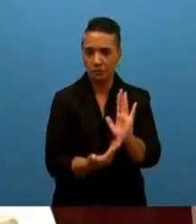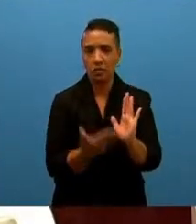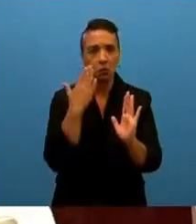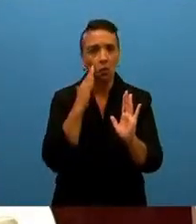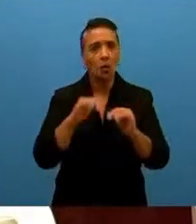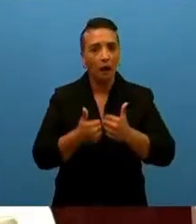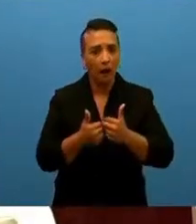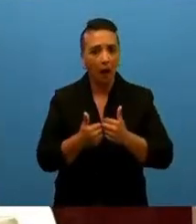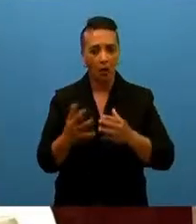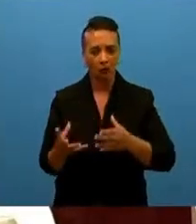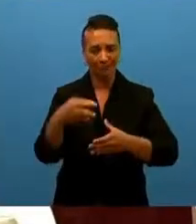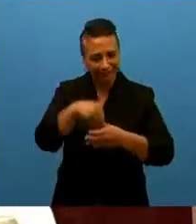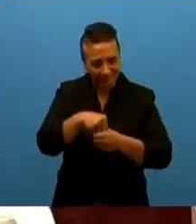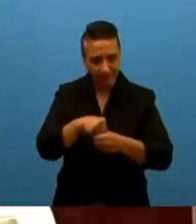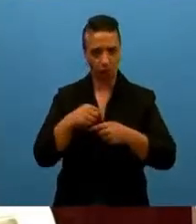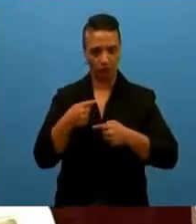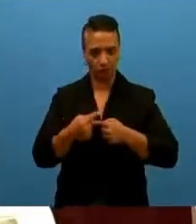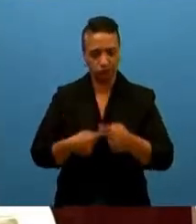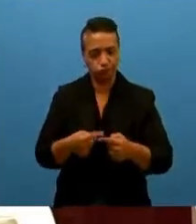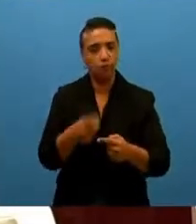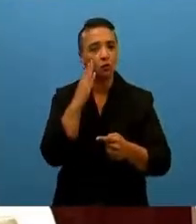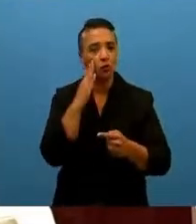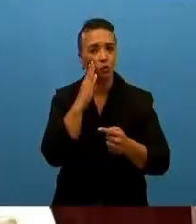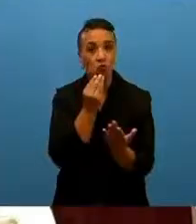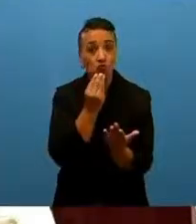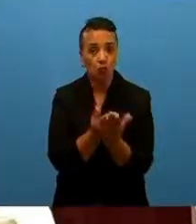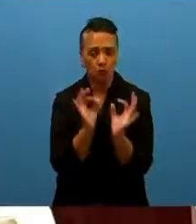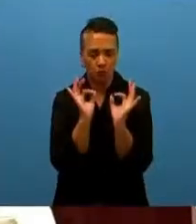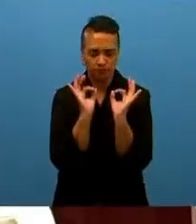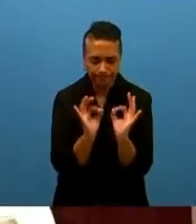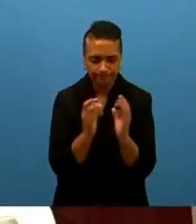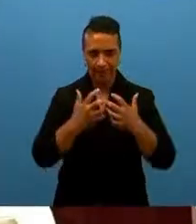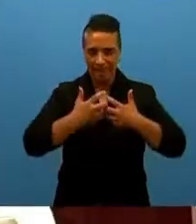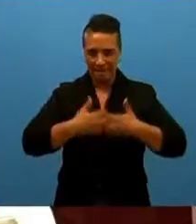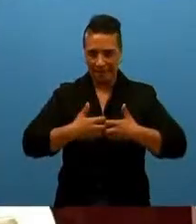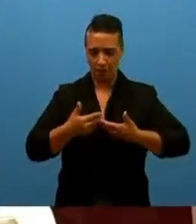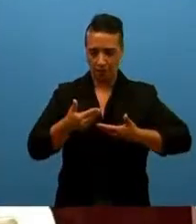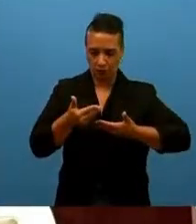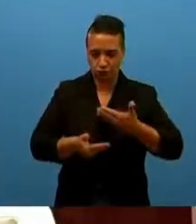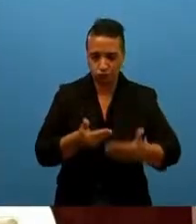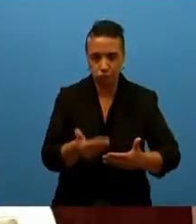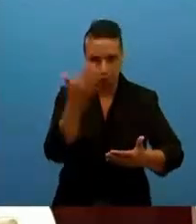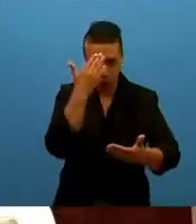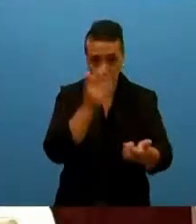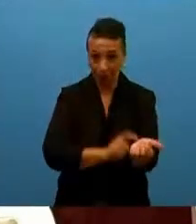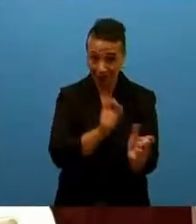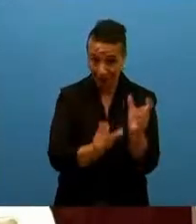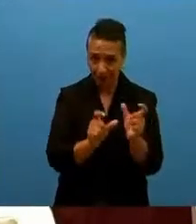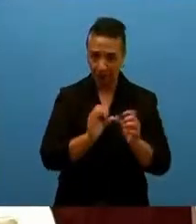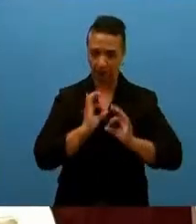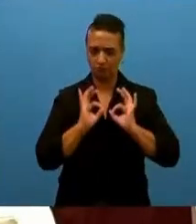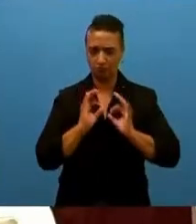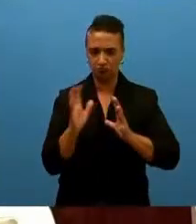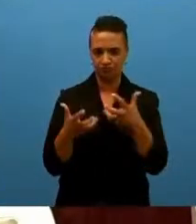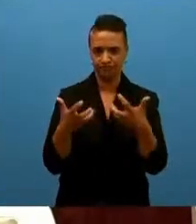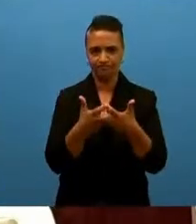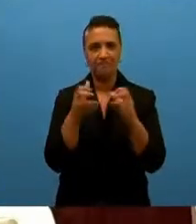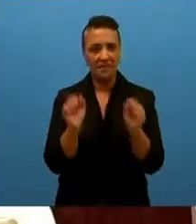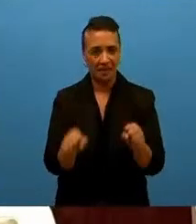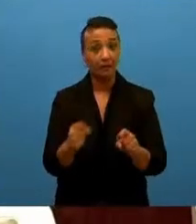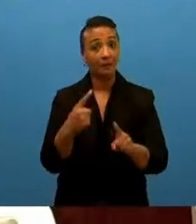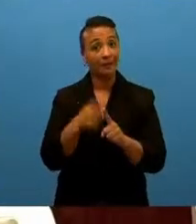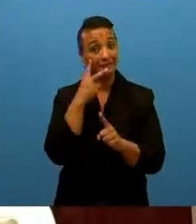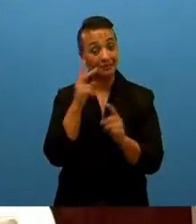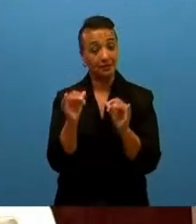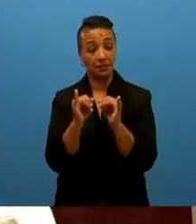participation and propose effective mechanisms for the meaningful participation of indigenous peoples and institutions in meeting